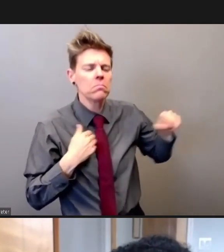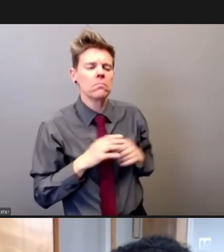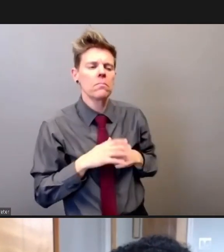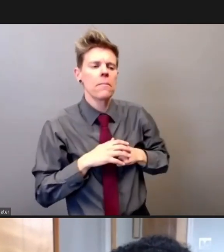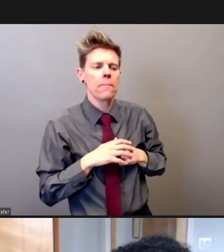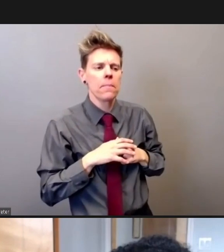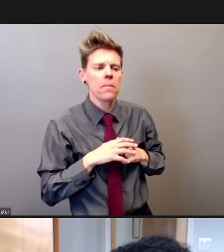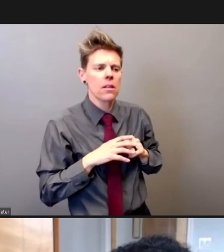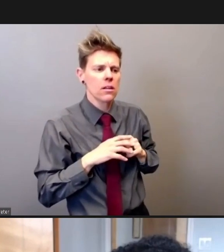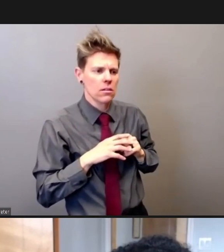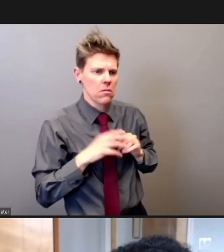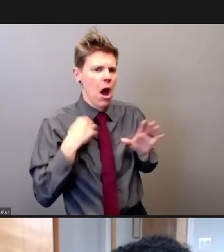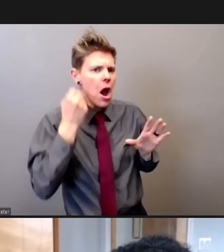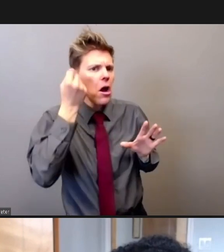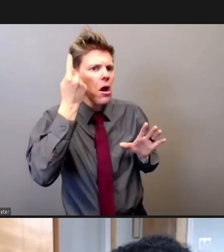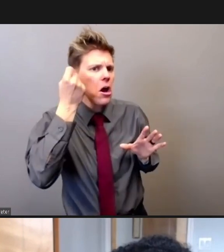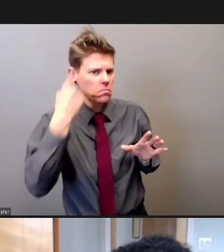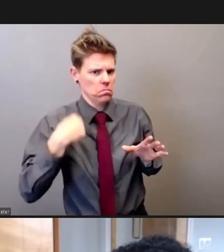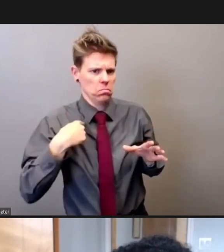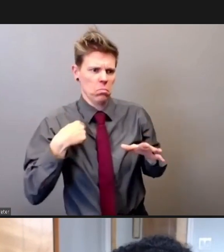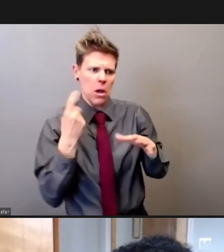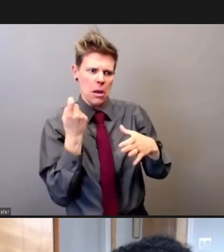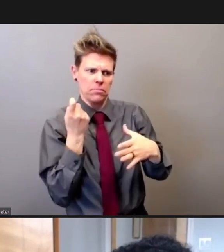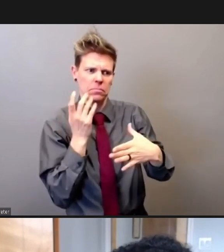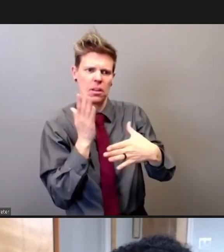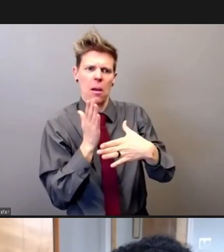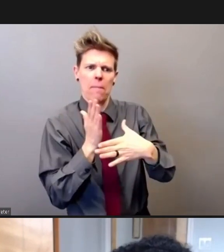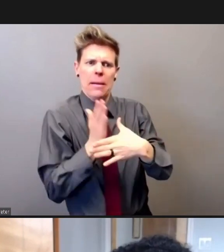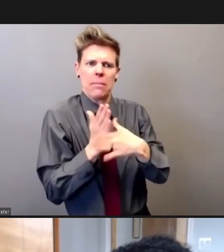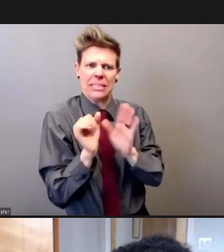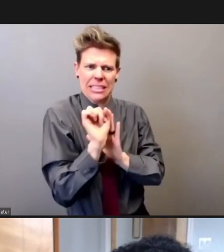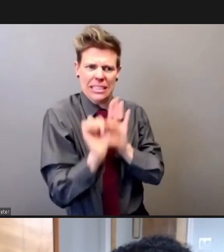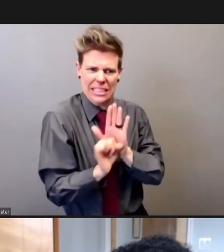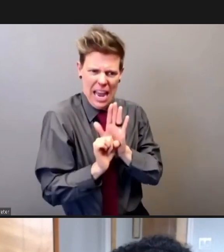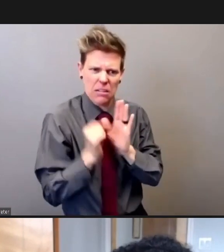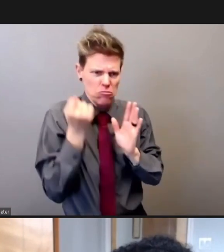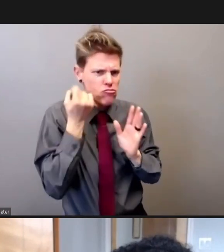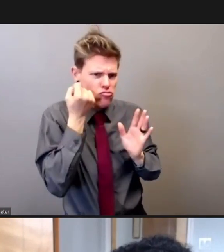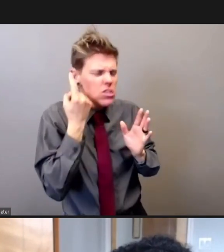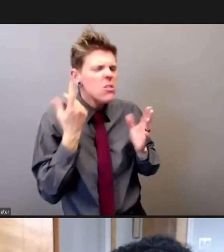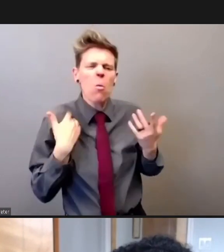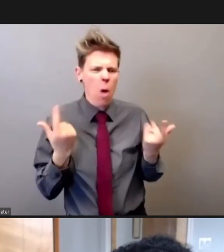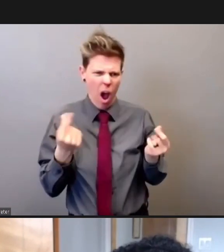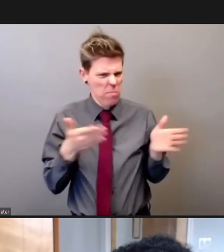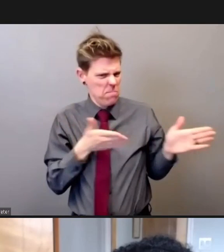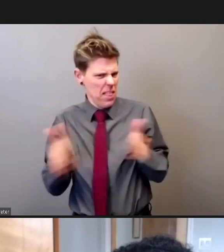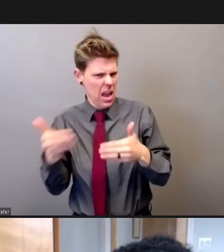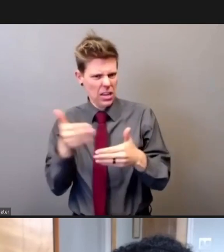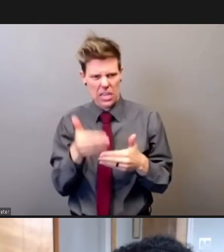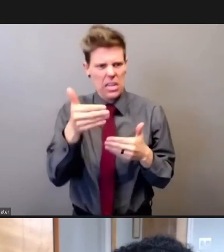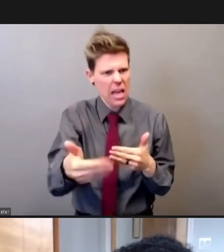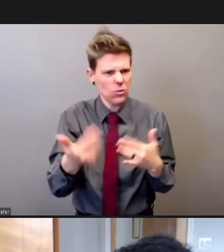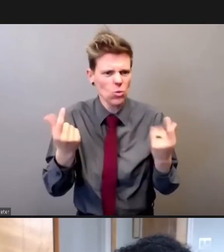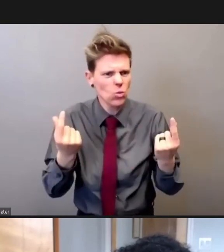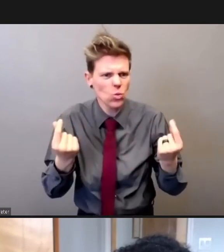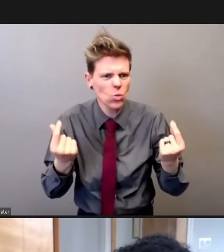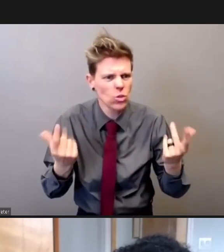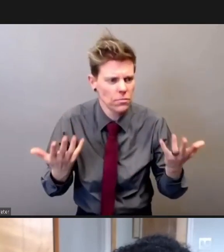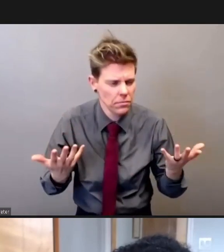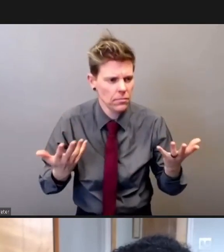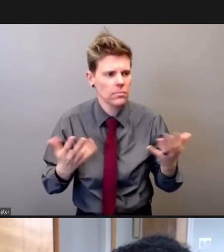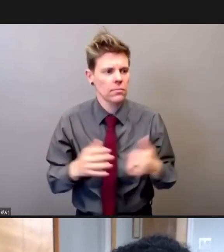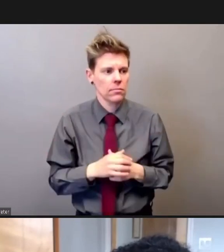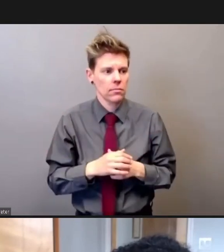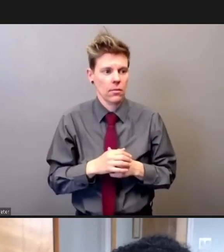happens then in terms of how you handle our risk? Thanks. So Matt, you know me too well. Look, I'm going to leverage every